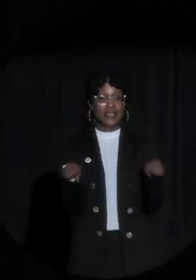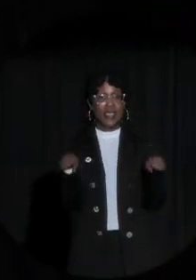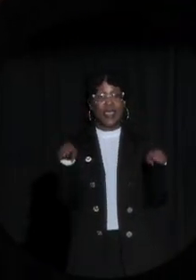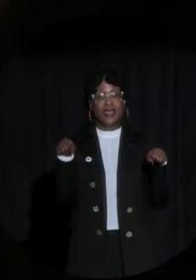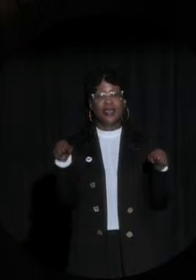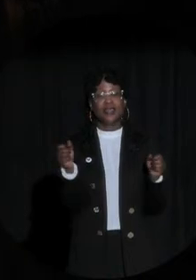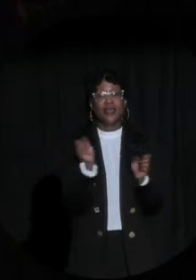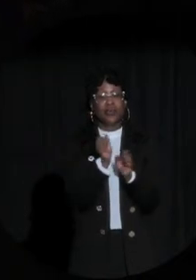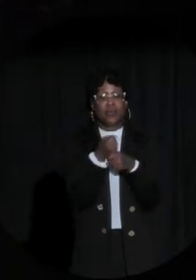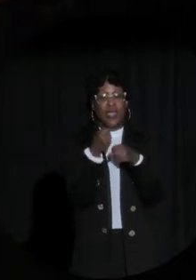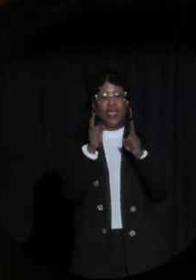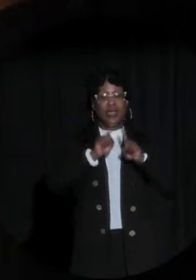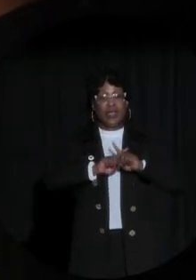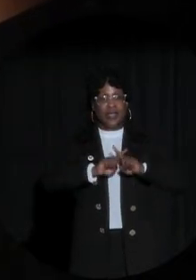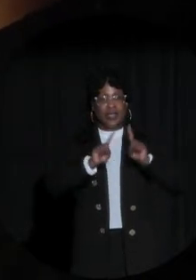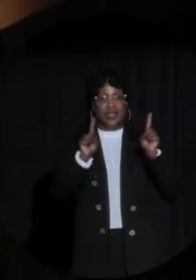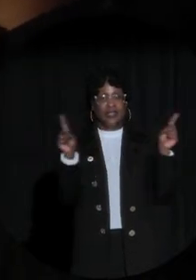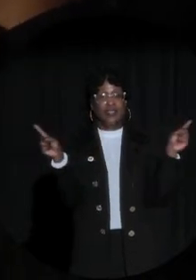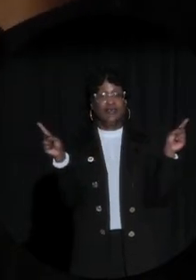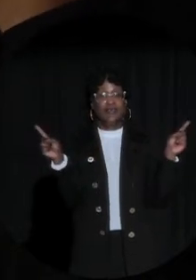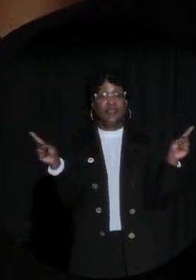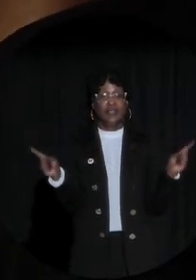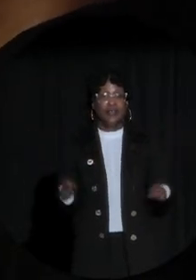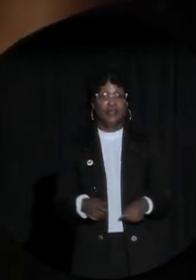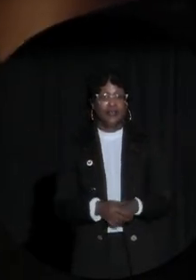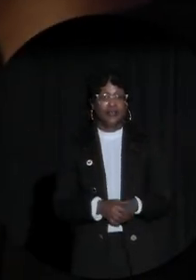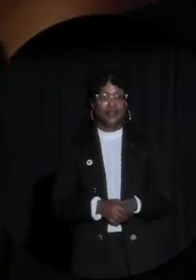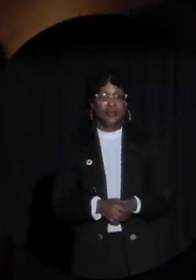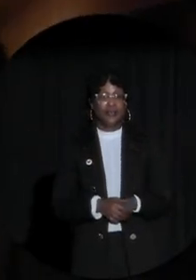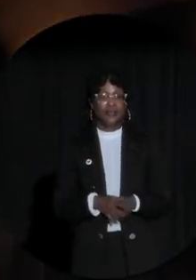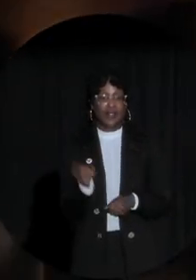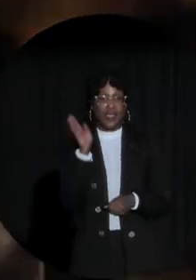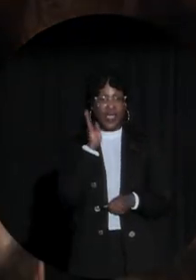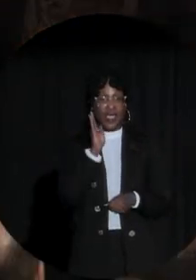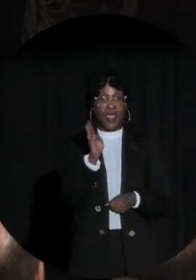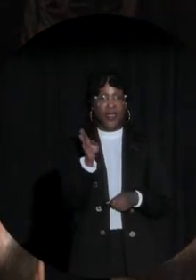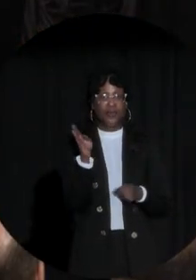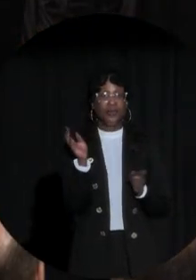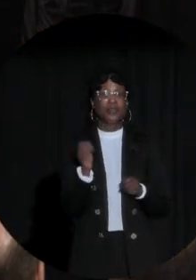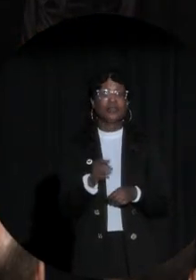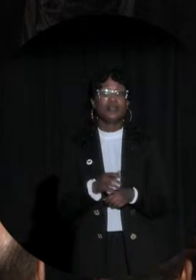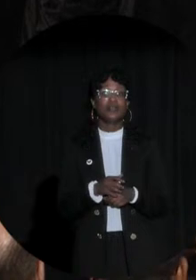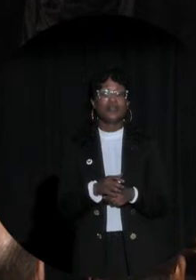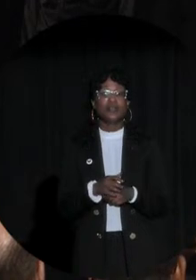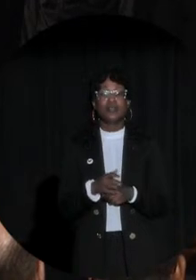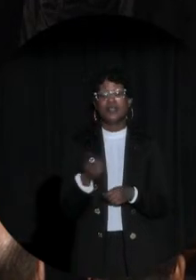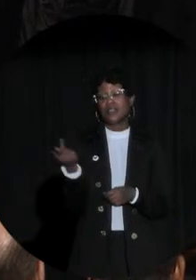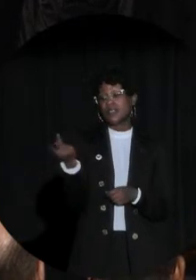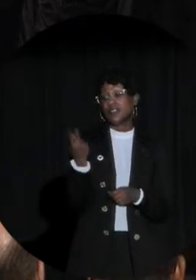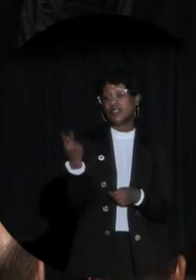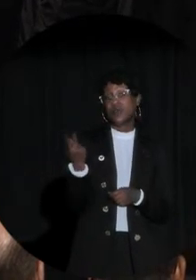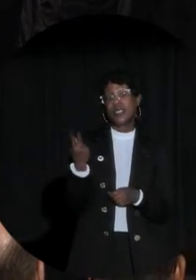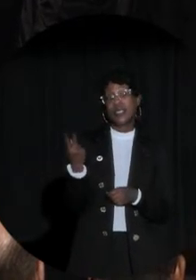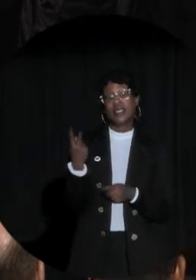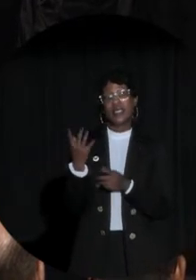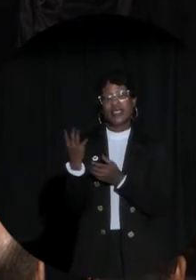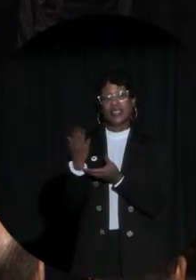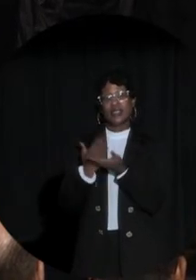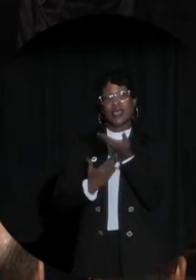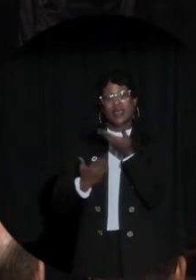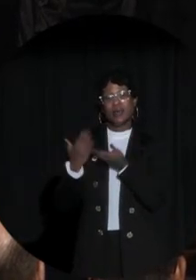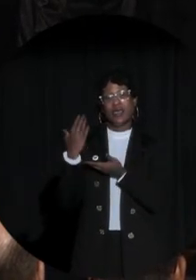the difference. I will make it. Take my hand as